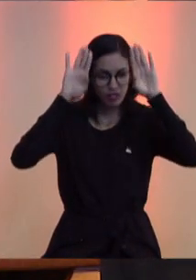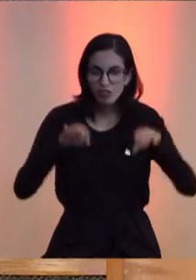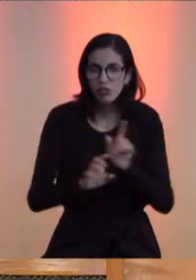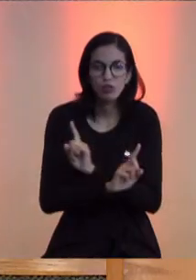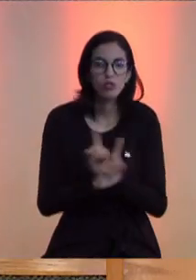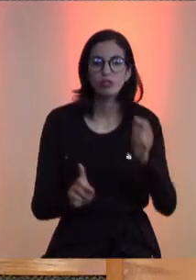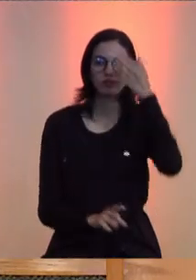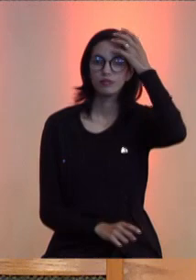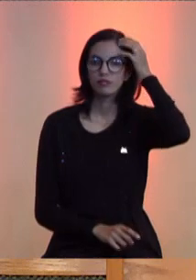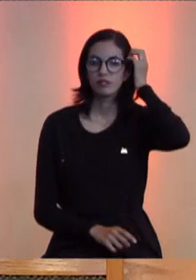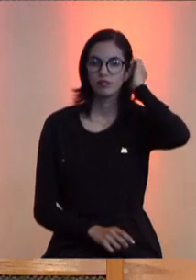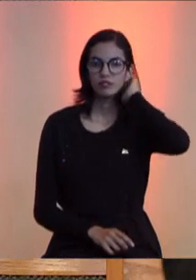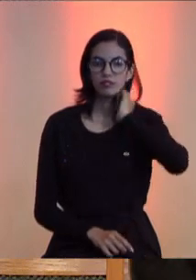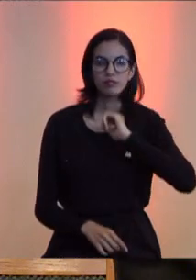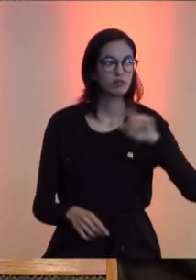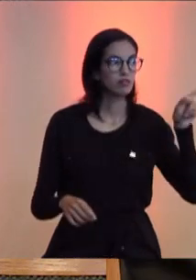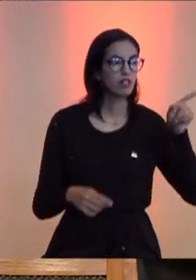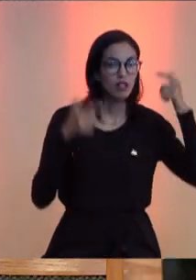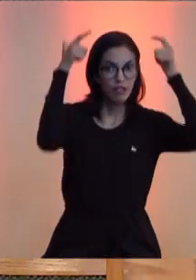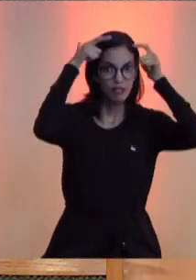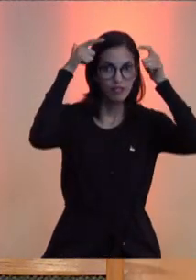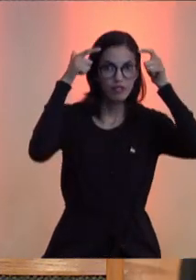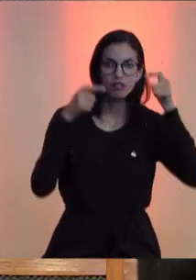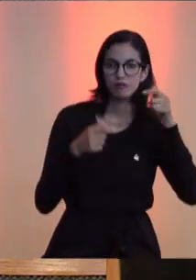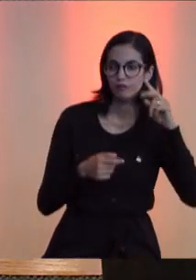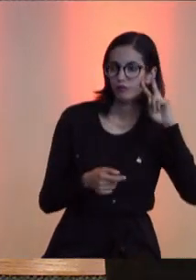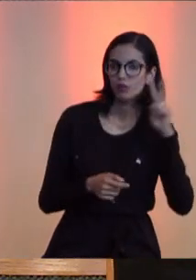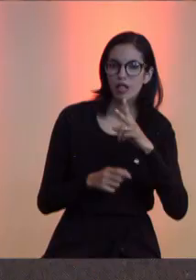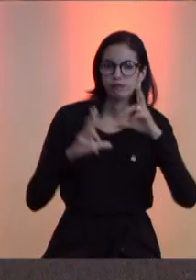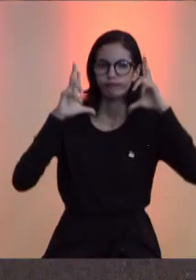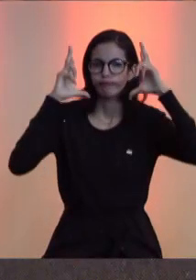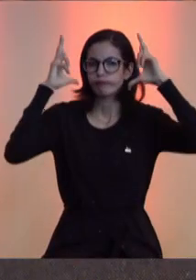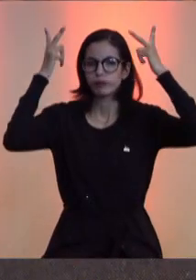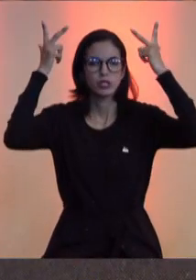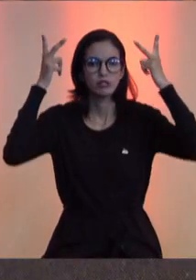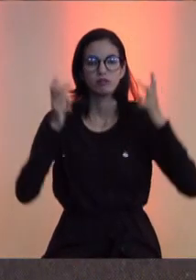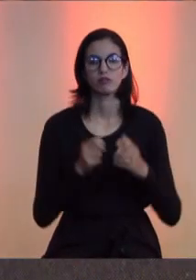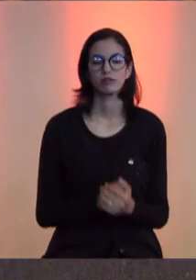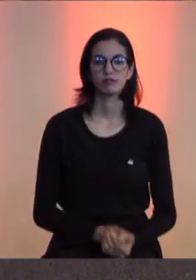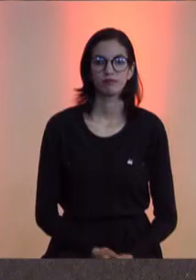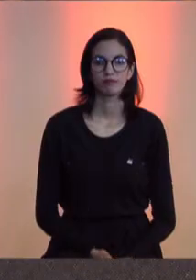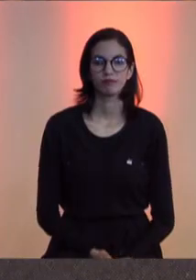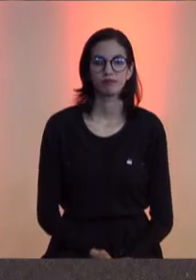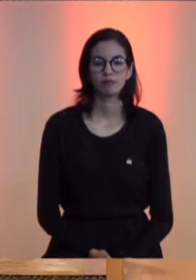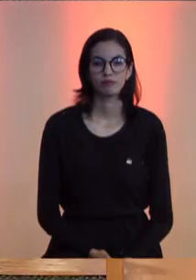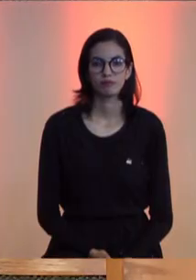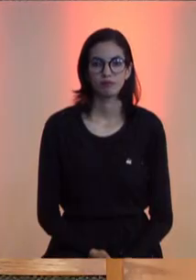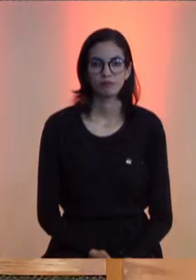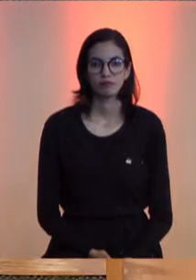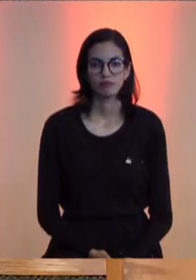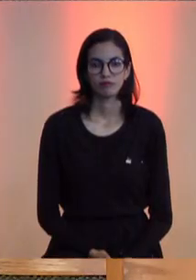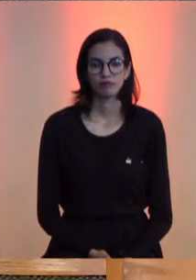Biblia dice que el rey Nabucodonosor se puso tan furioso. He said, bring them up. Digo, tráedlos. So, I want you to follow